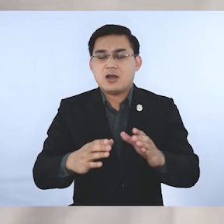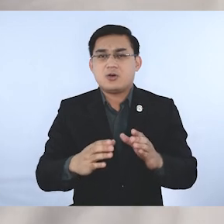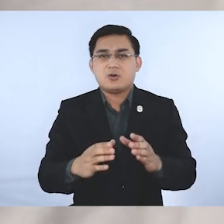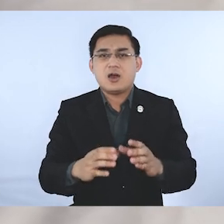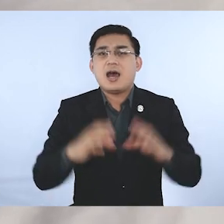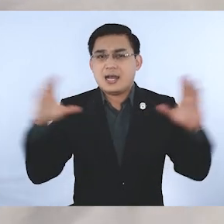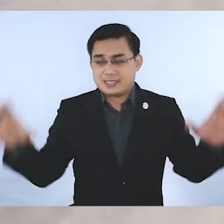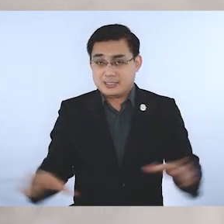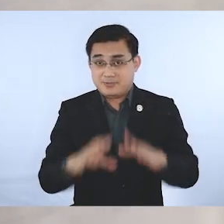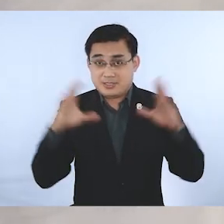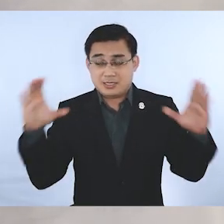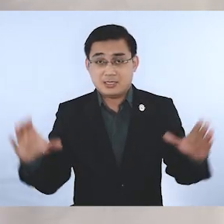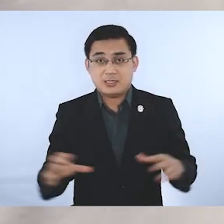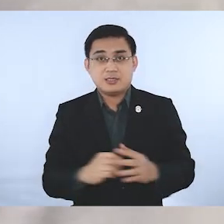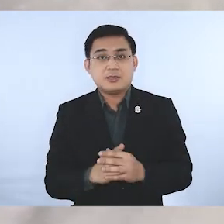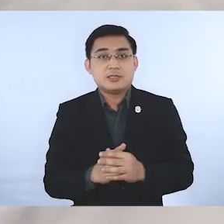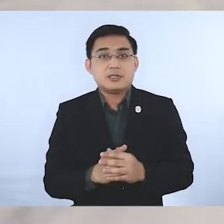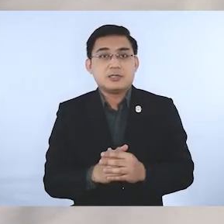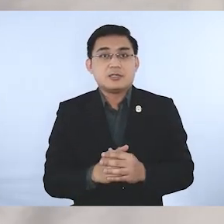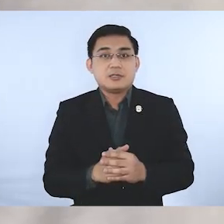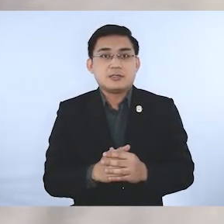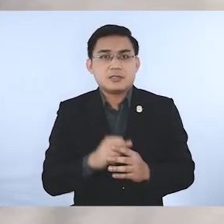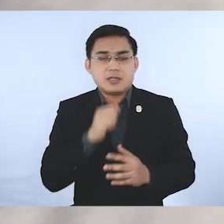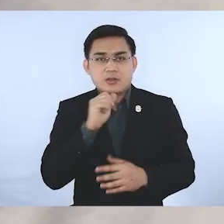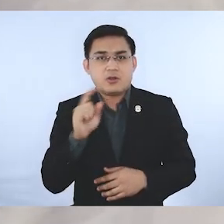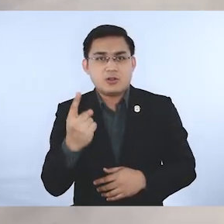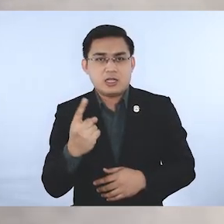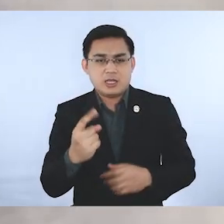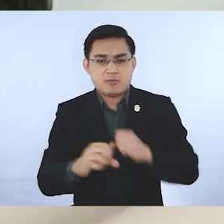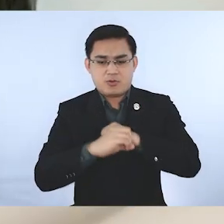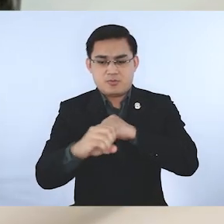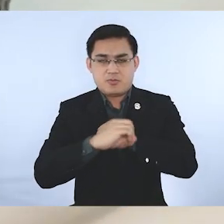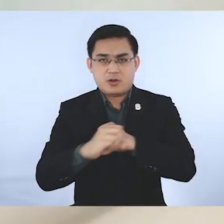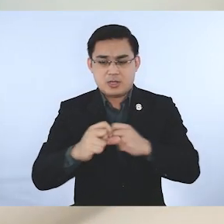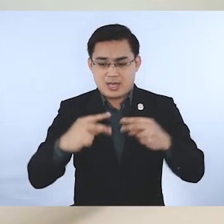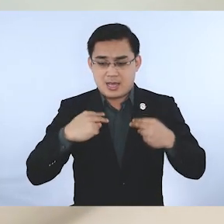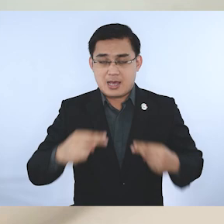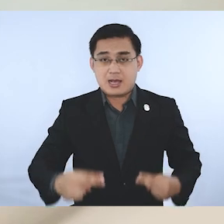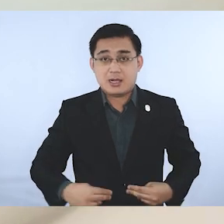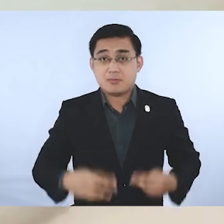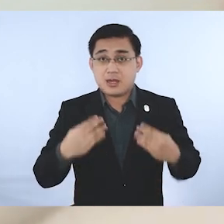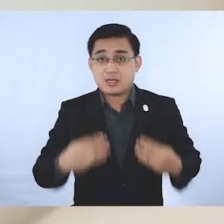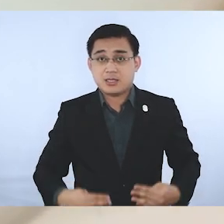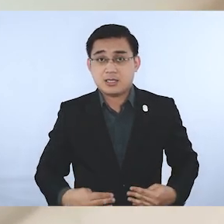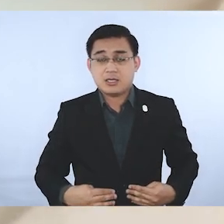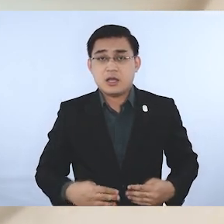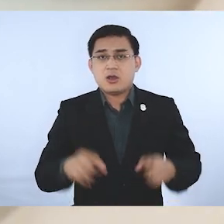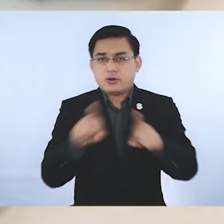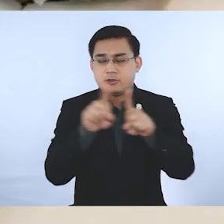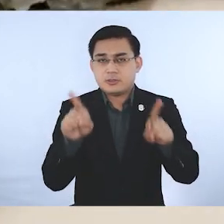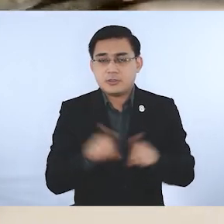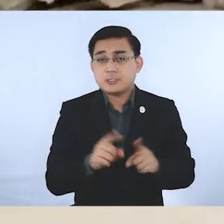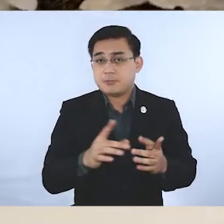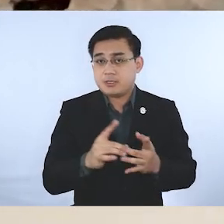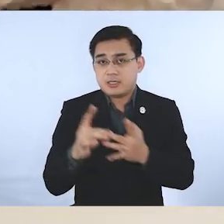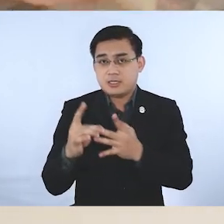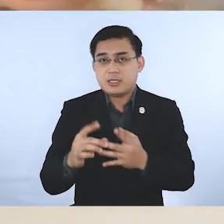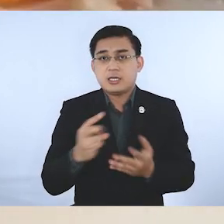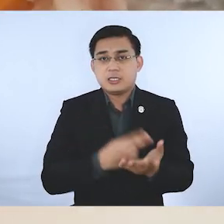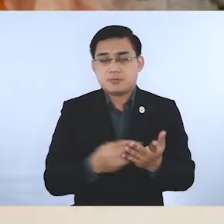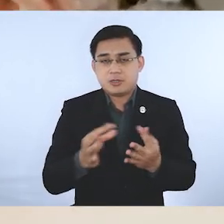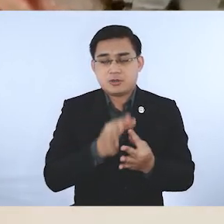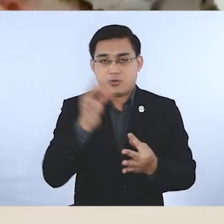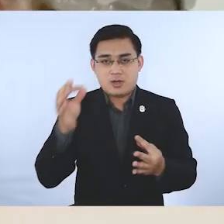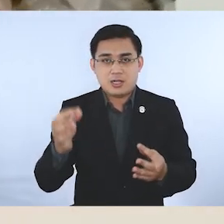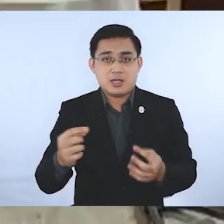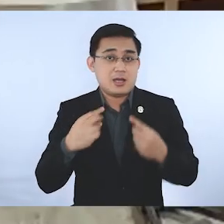conduct activities like this, wherein we're not only able to promote our physical health and well-being, but especially our spiritual